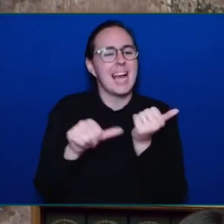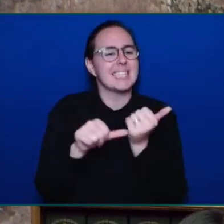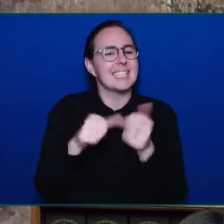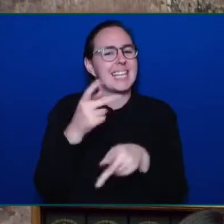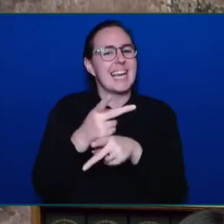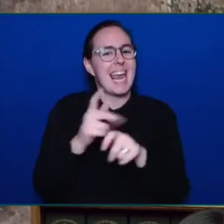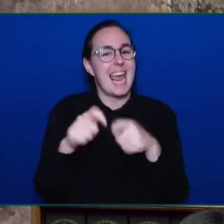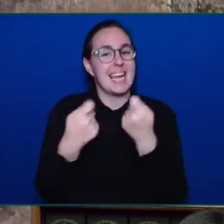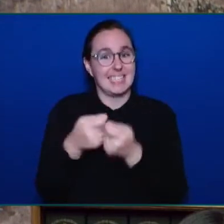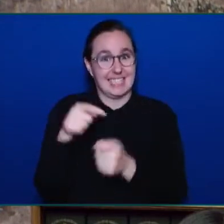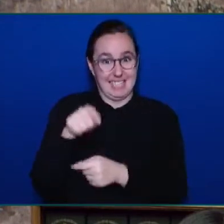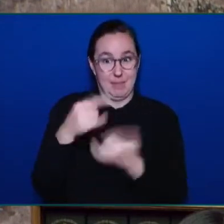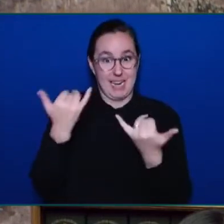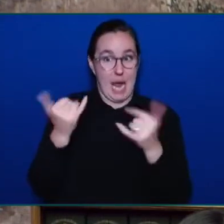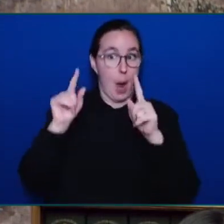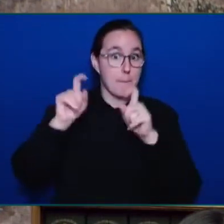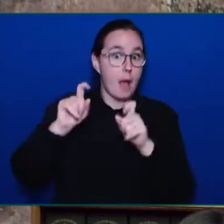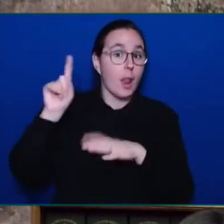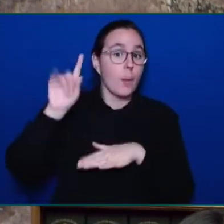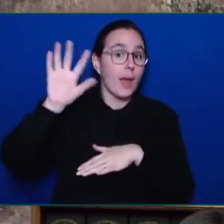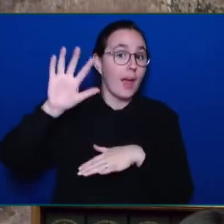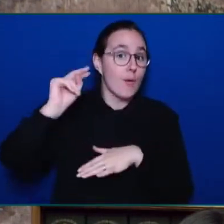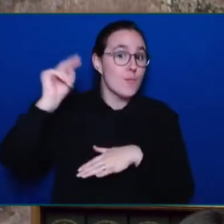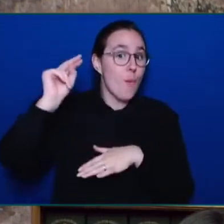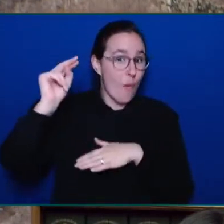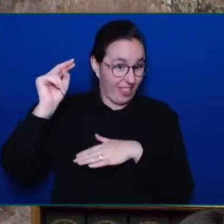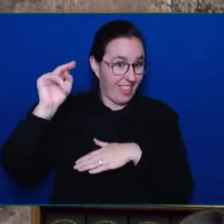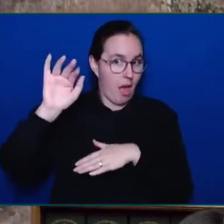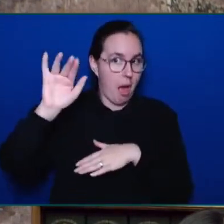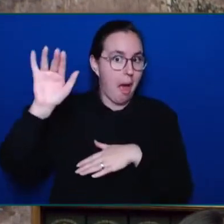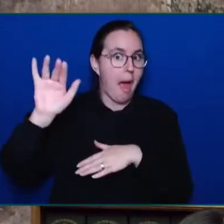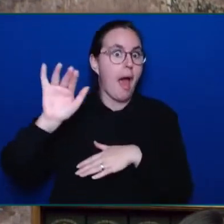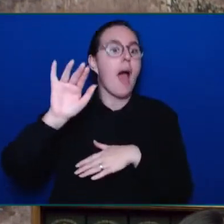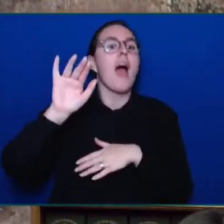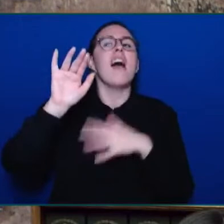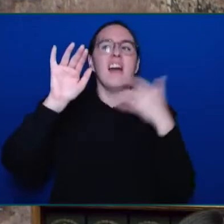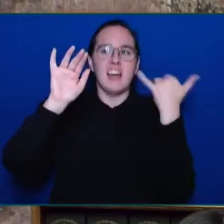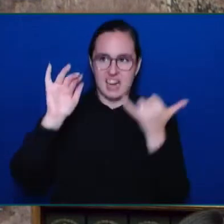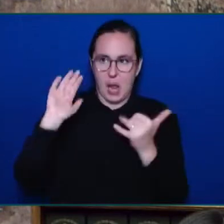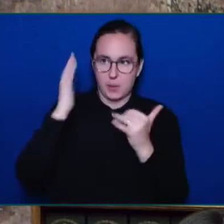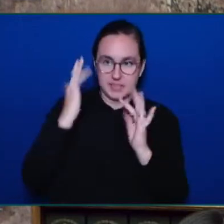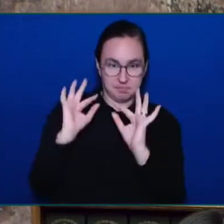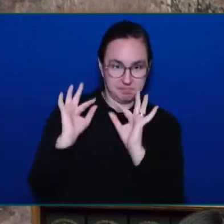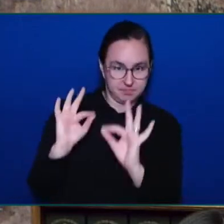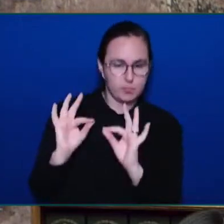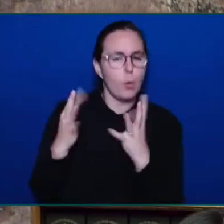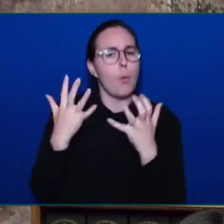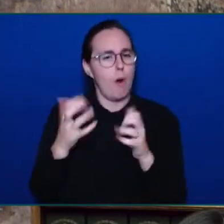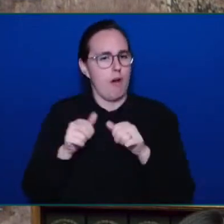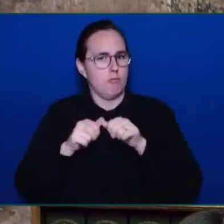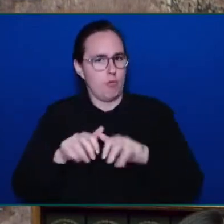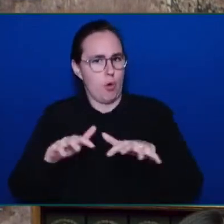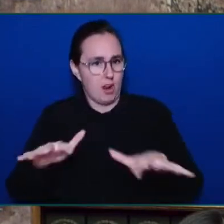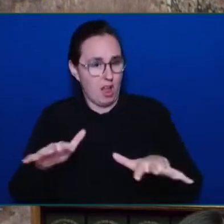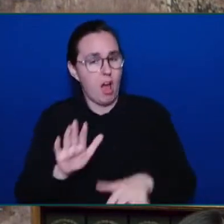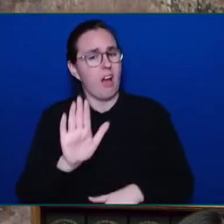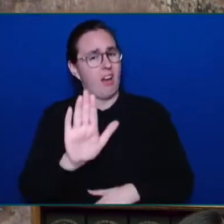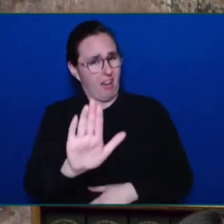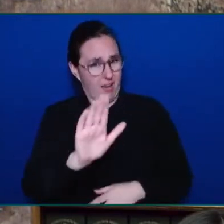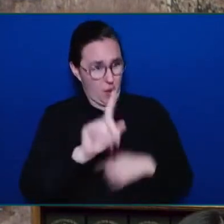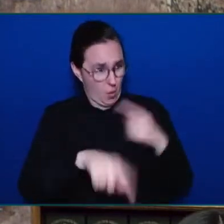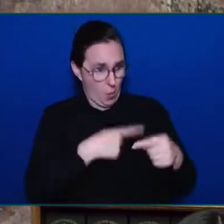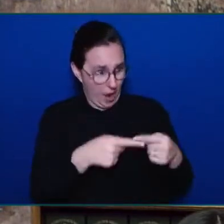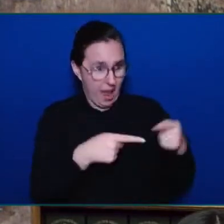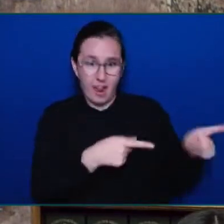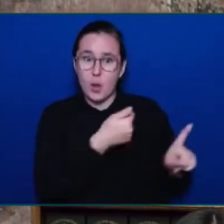the province. Unlike the last time when you sat on this side of the House and there was an effective pilot program, a repeat offender management program, you cancelled